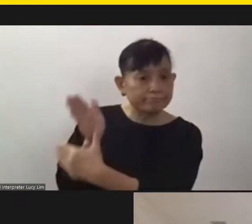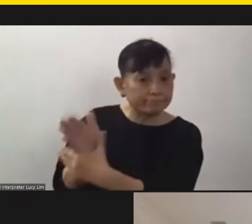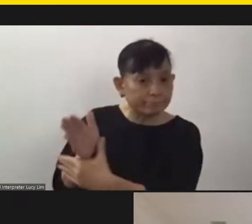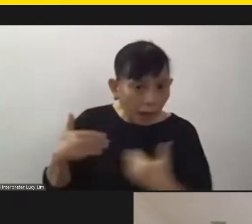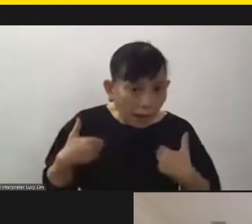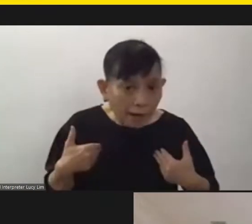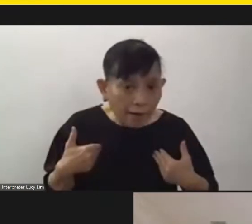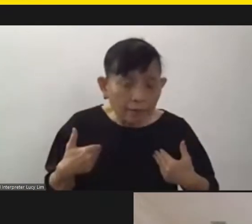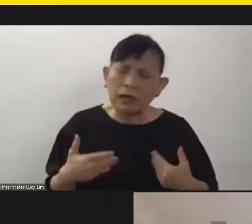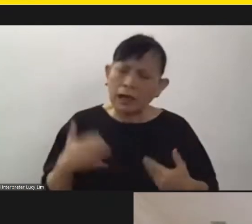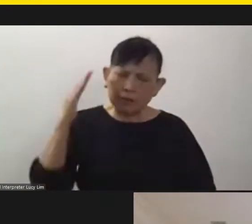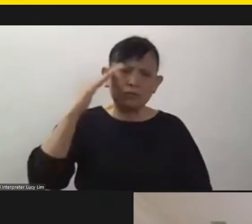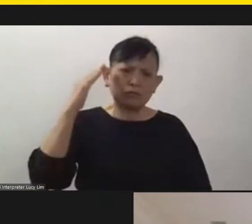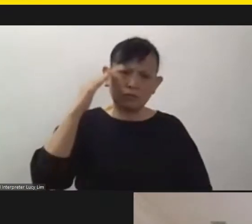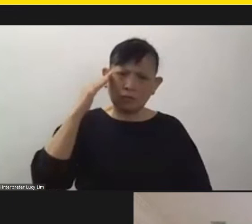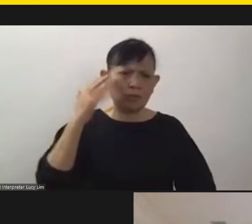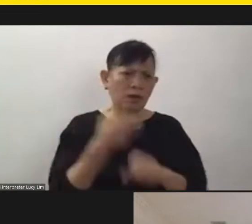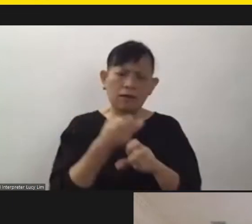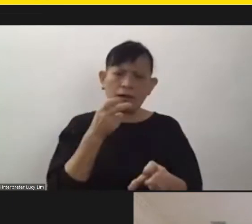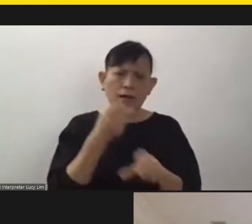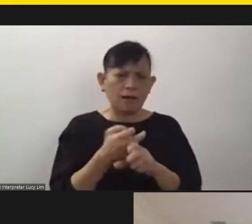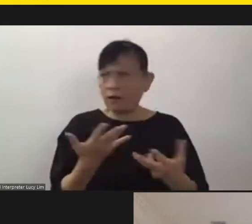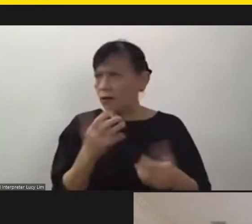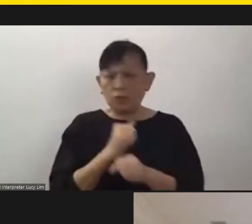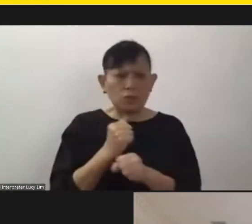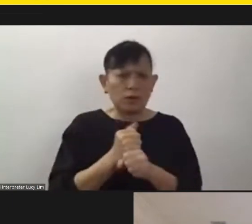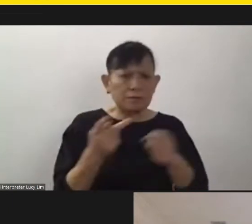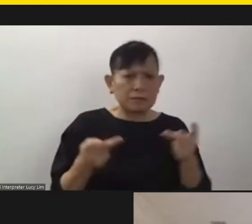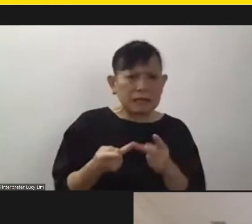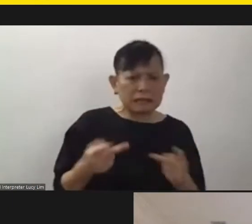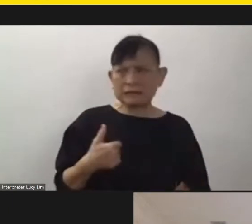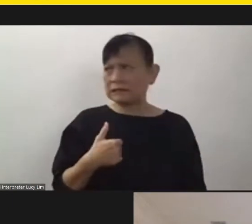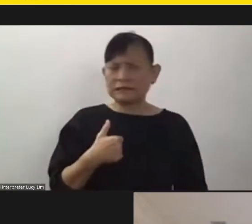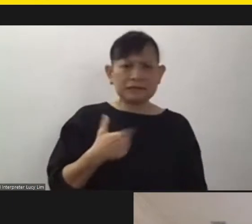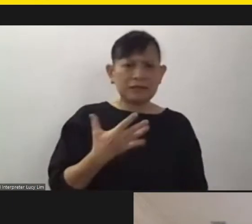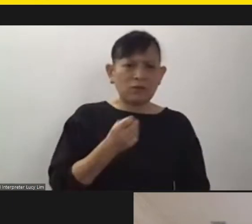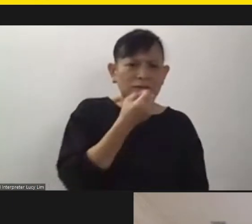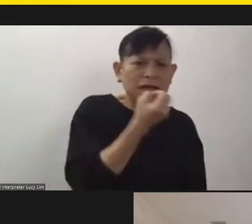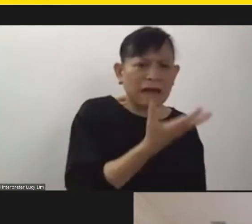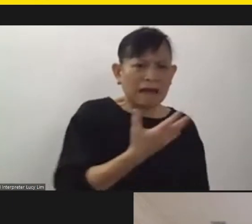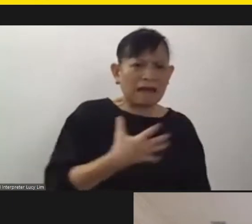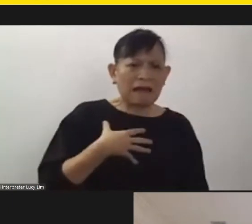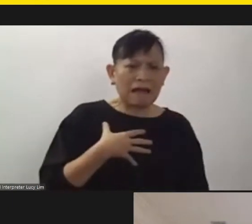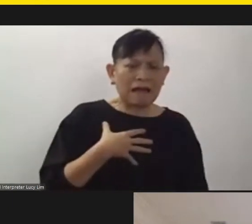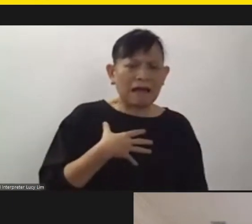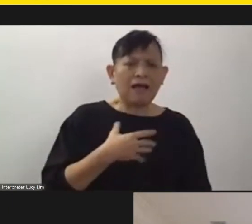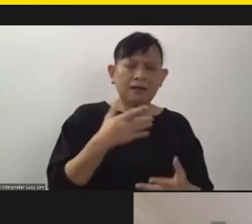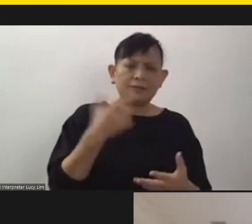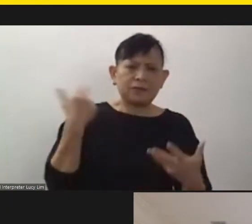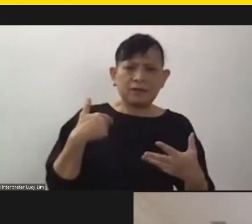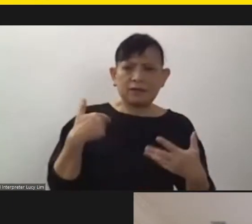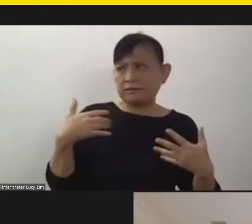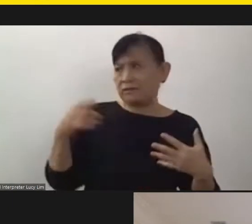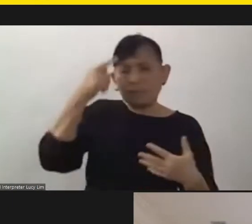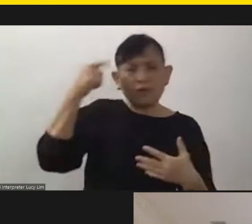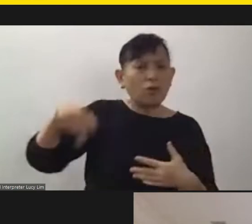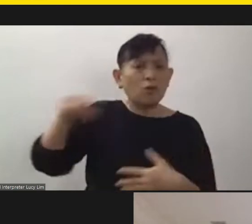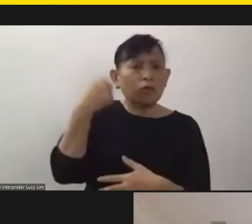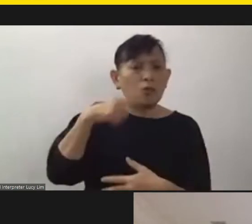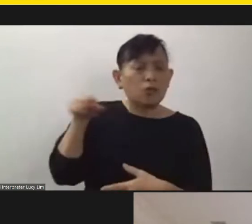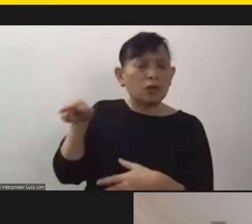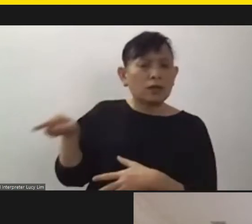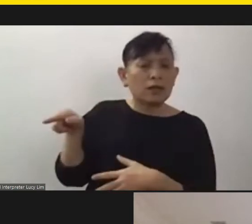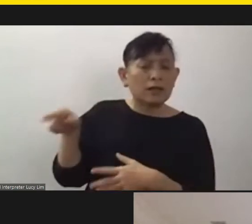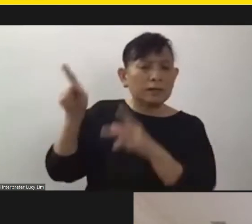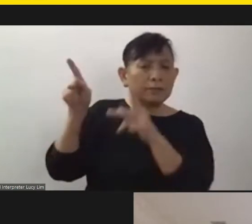it's hard, especially for junior workplaces, to actually want to speak up, especially if, let's just say, the harasser is someone with power